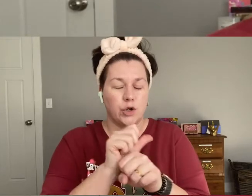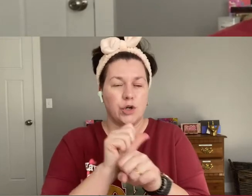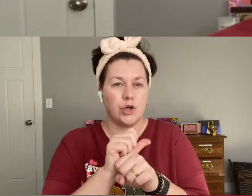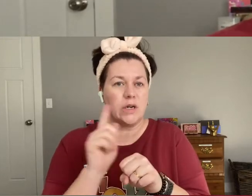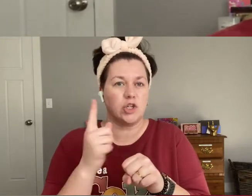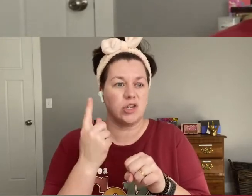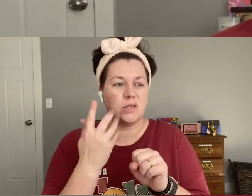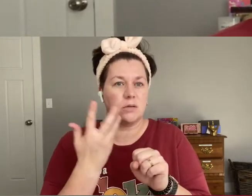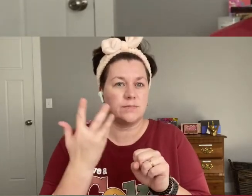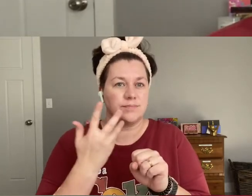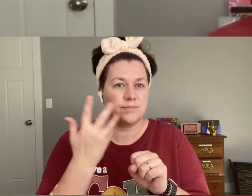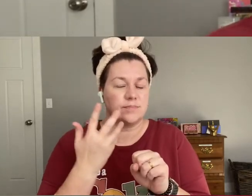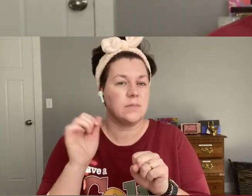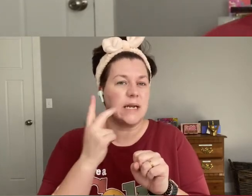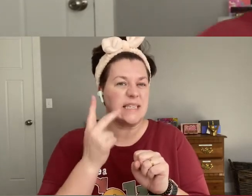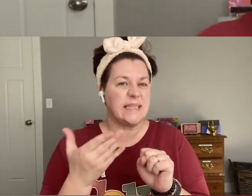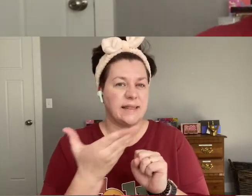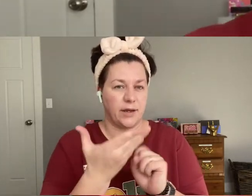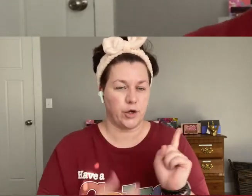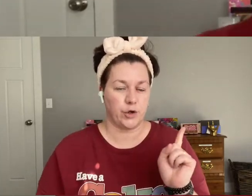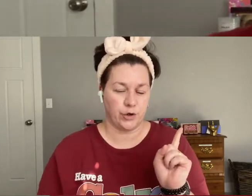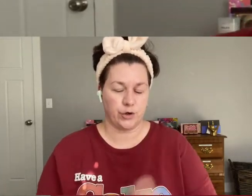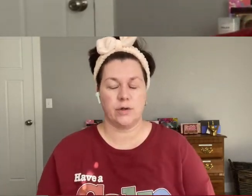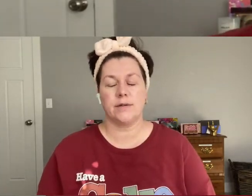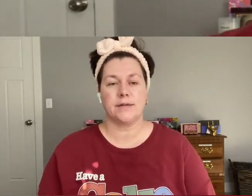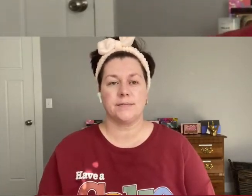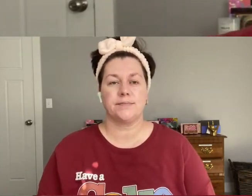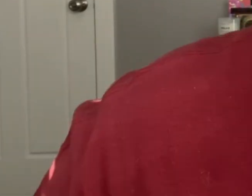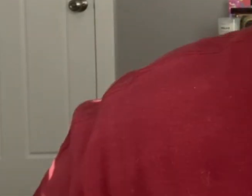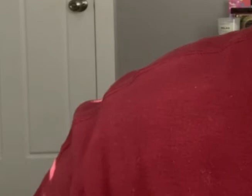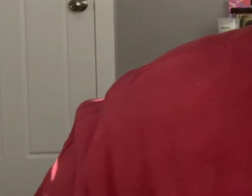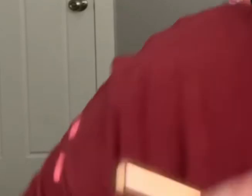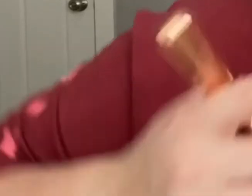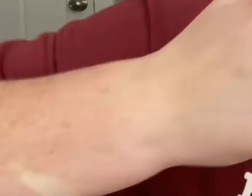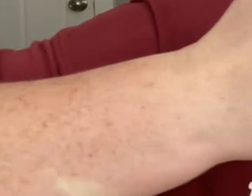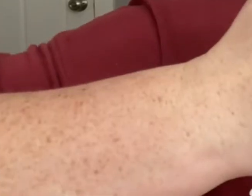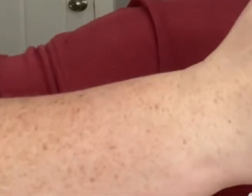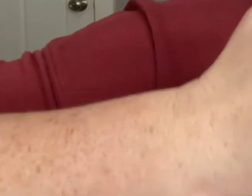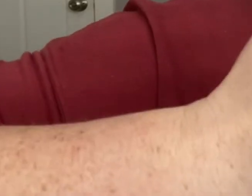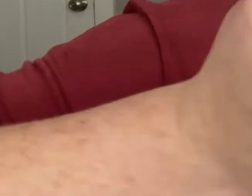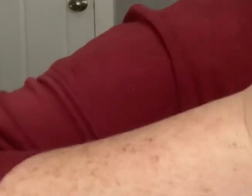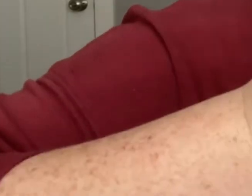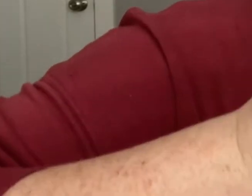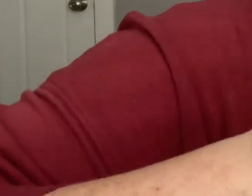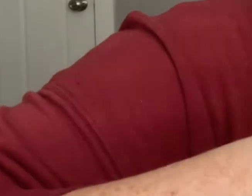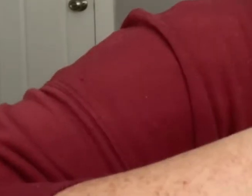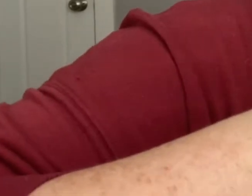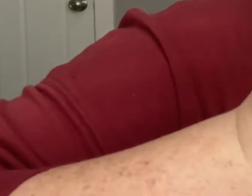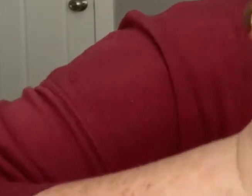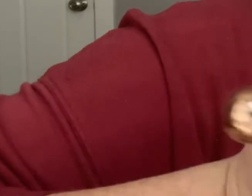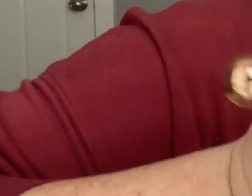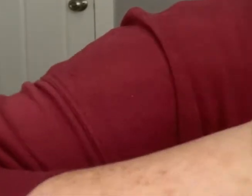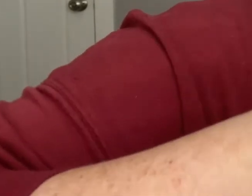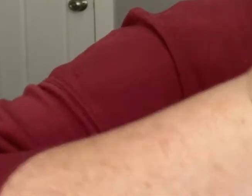a brush. I'm trying to kind of stipple it on, and you can see here it just like,